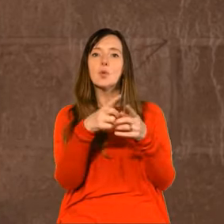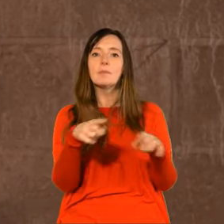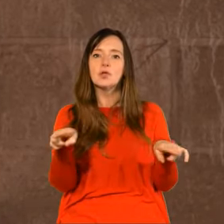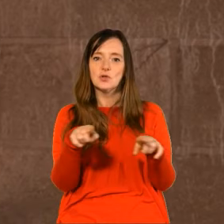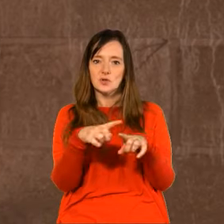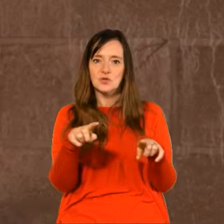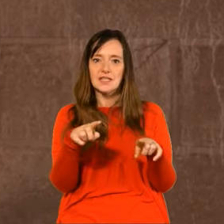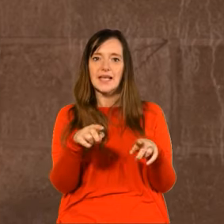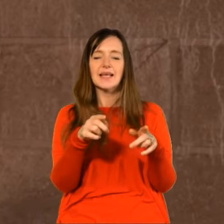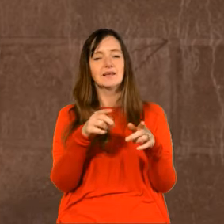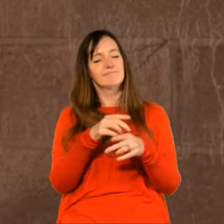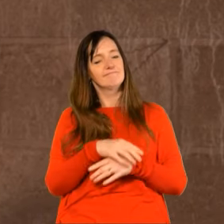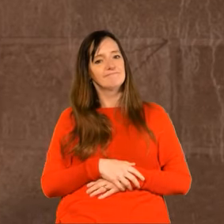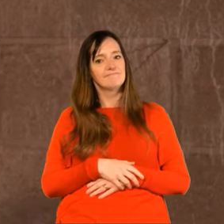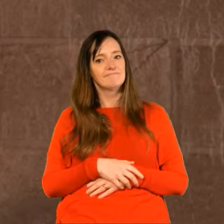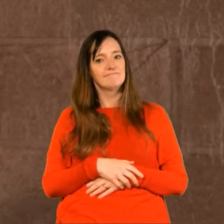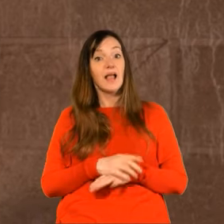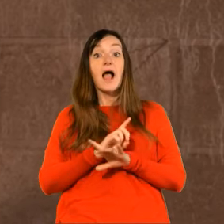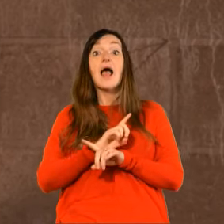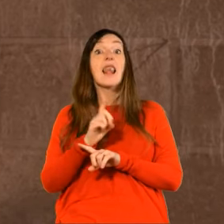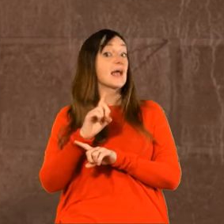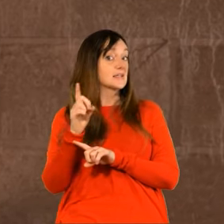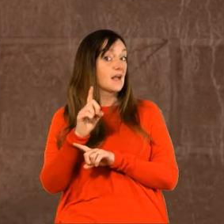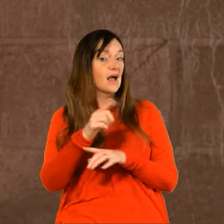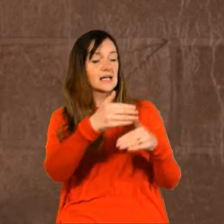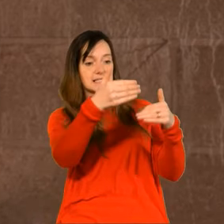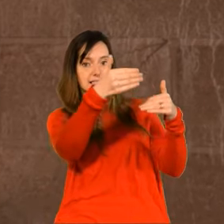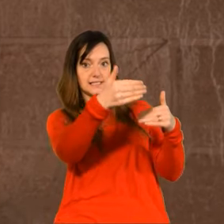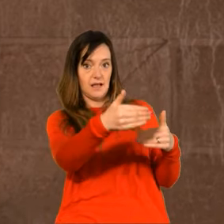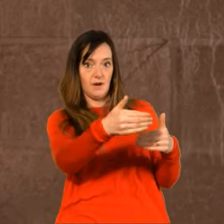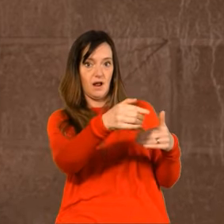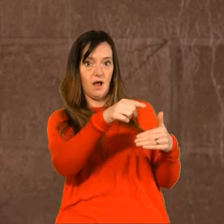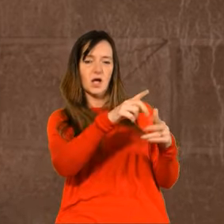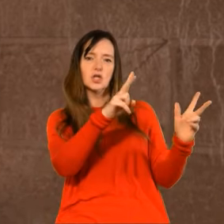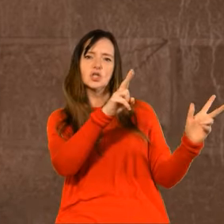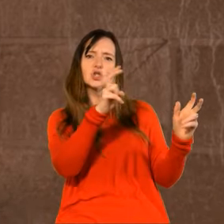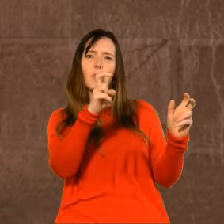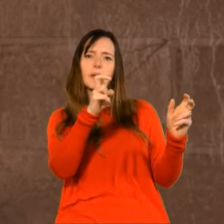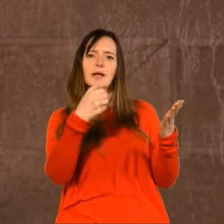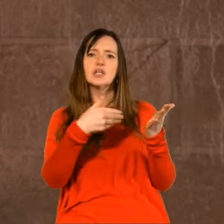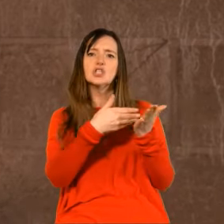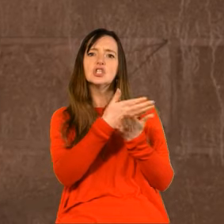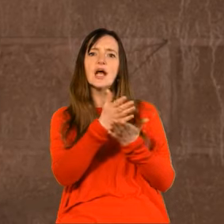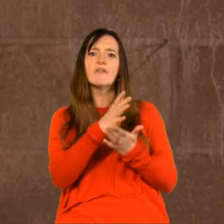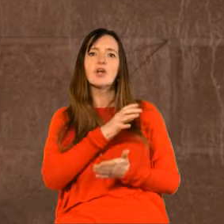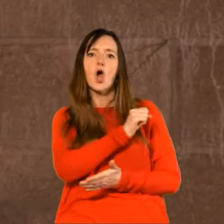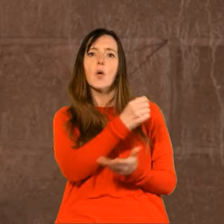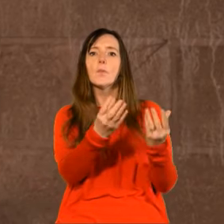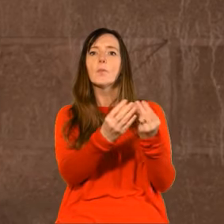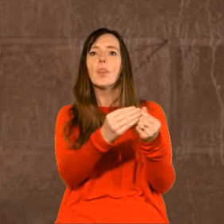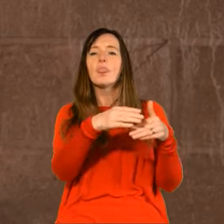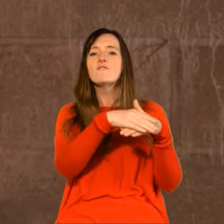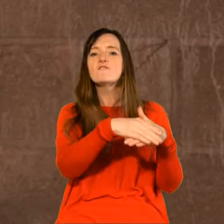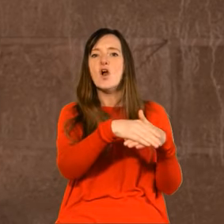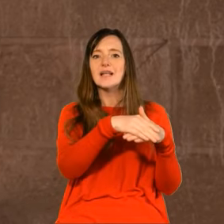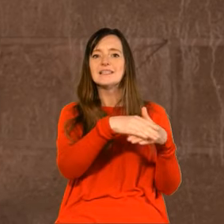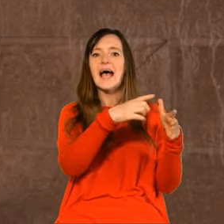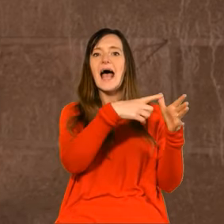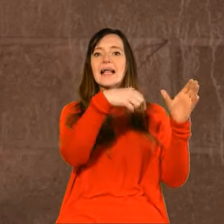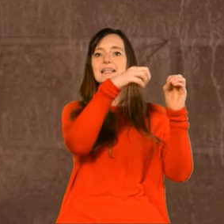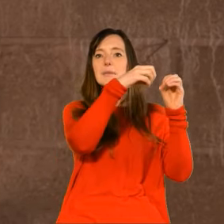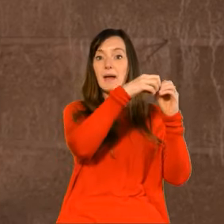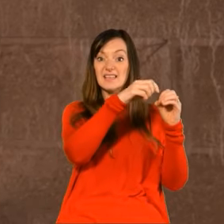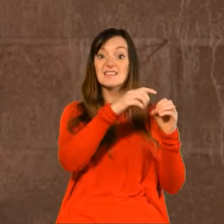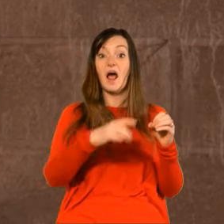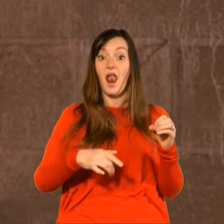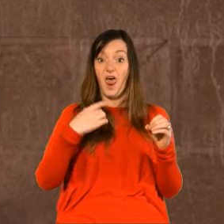week. And later on this morning, we're going to have a seminar, which today is on the topic of sharing hope with friends. Andy Bannister is going to be live